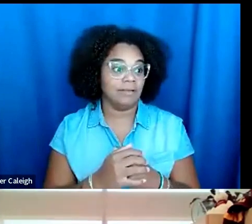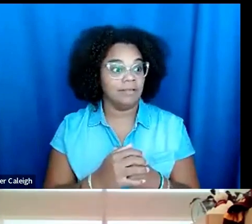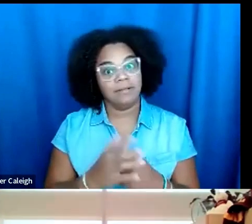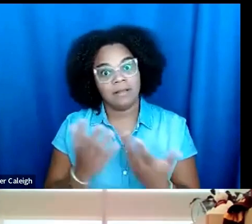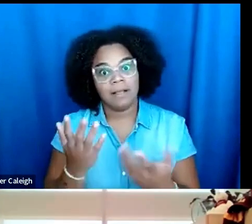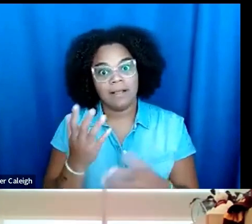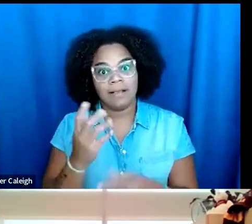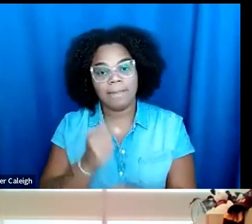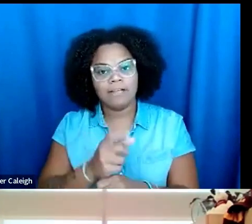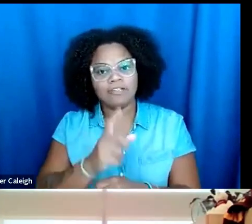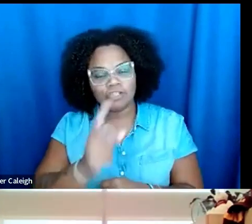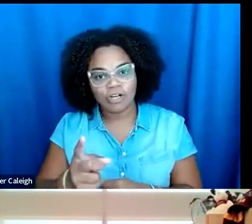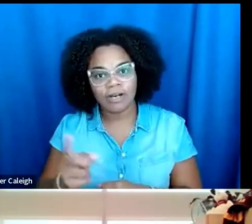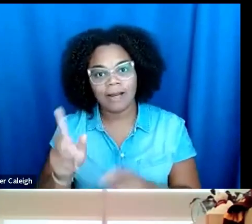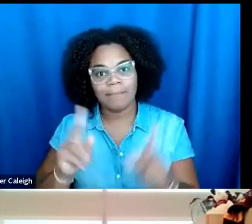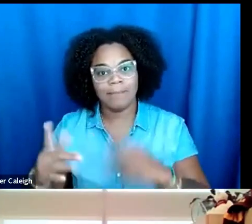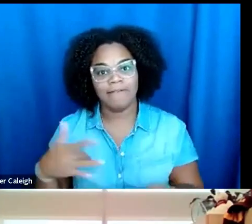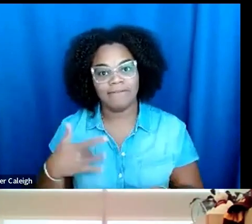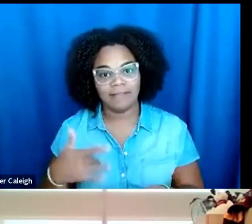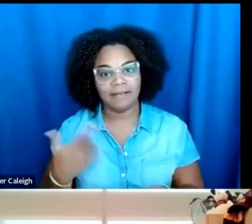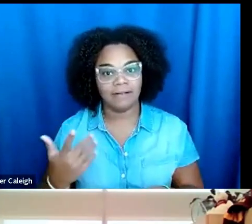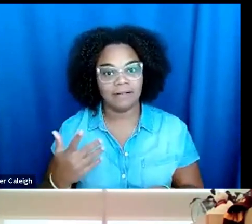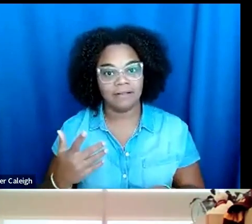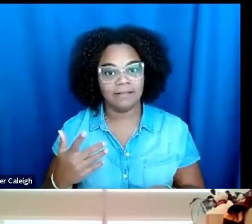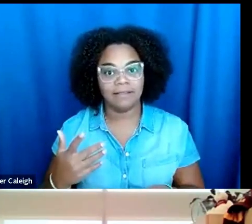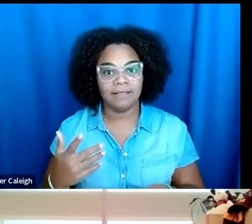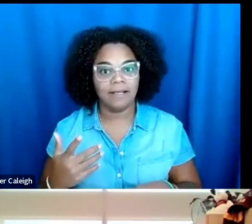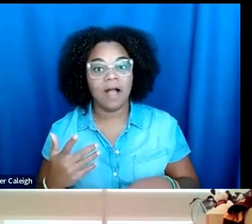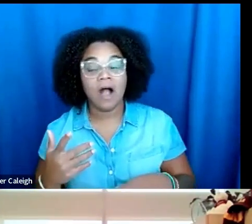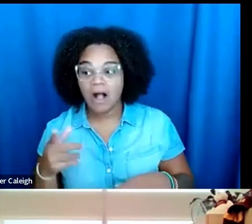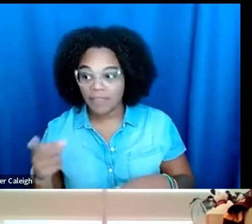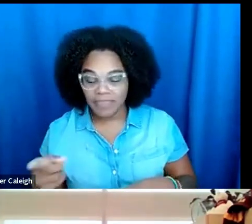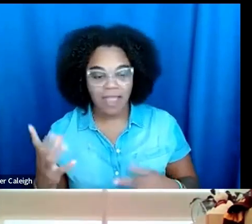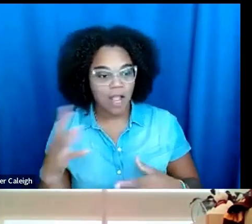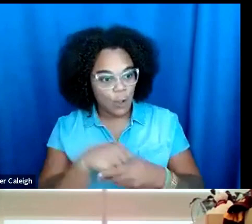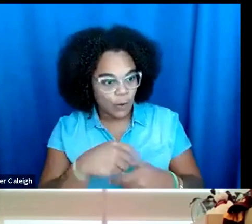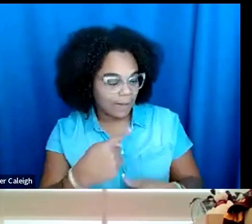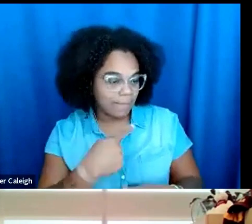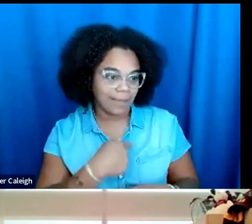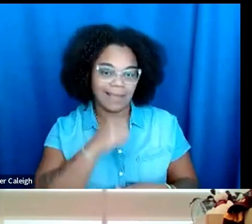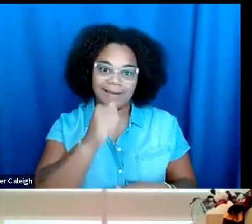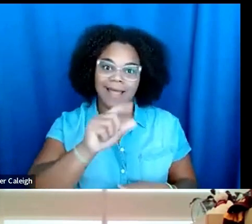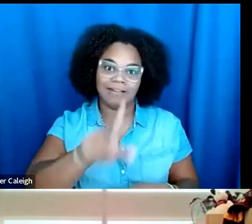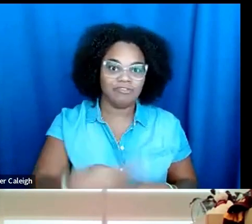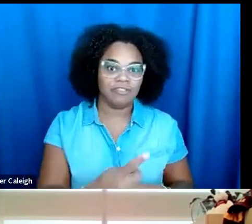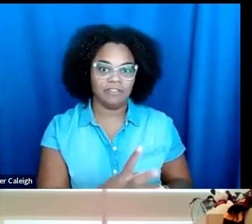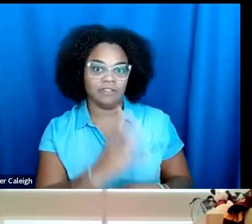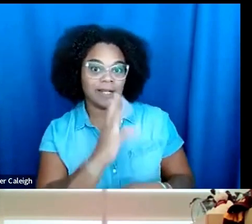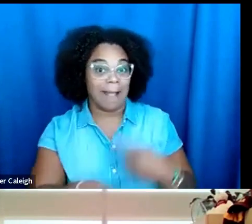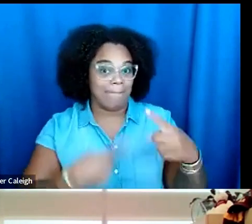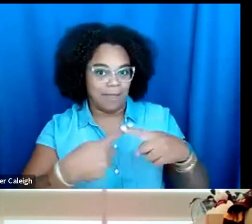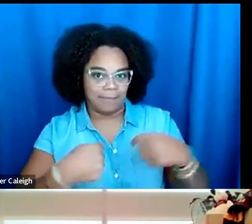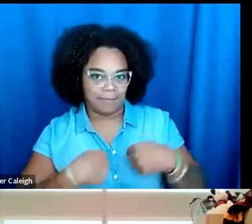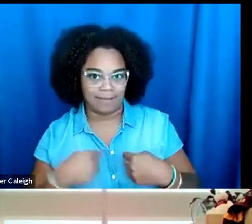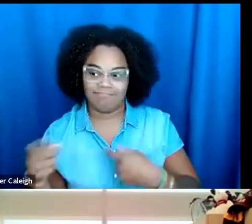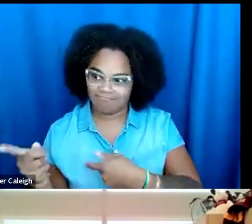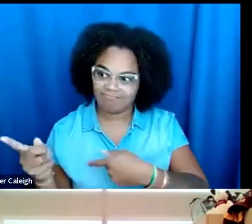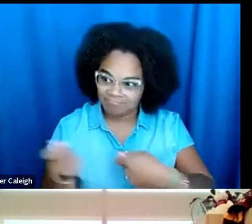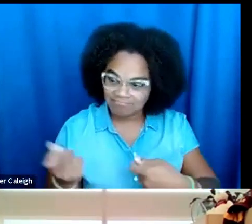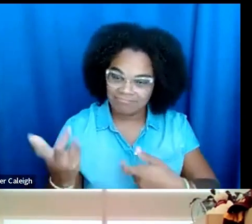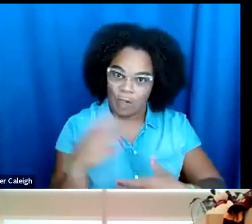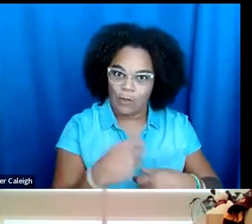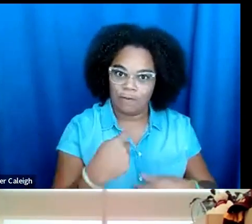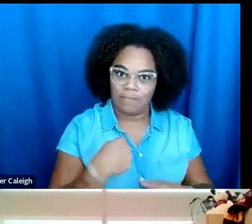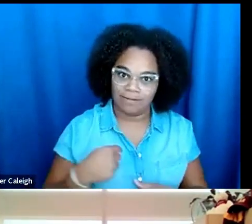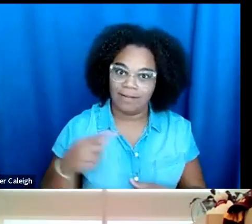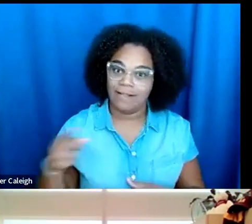talked about, but they're talking with, making people feel as if they're not part of the problem, but people are part of the solution. And